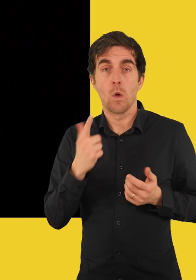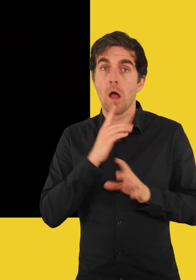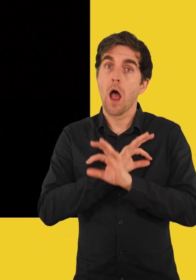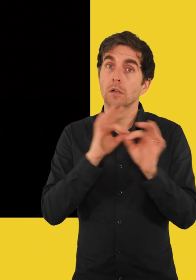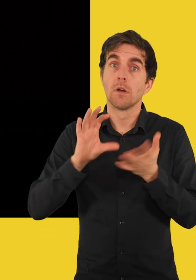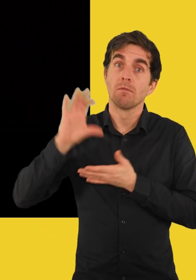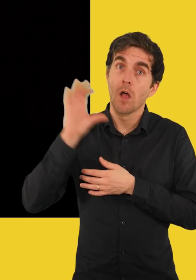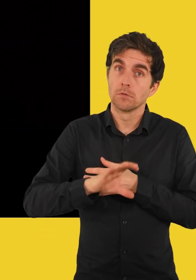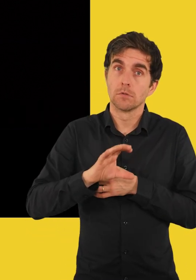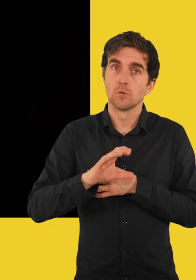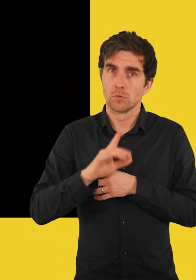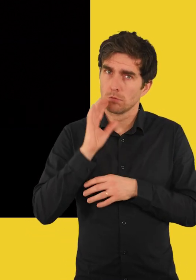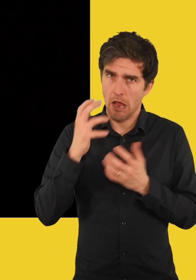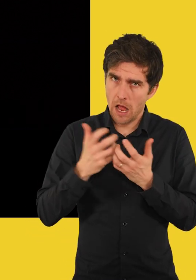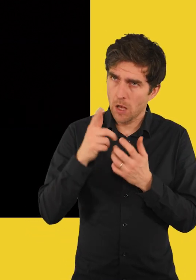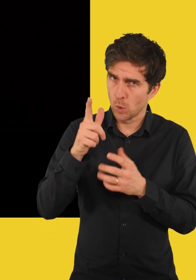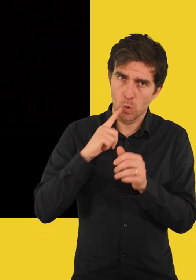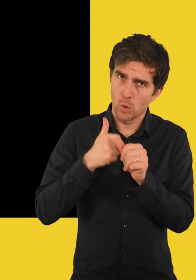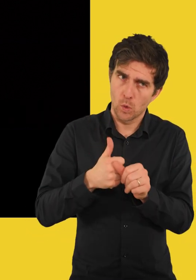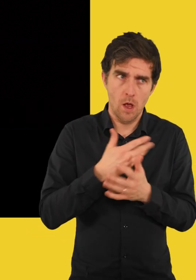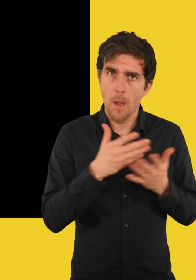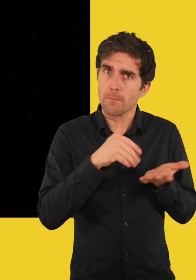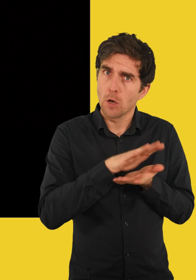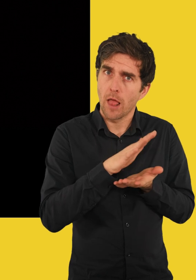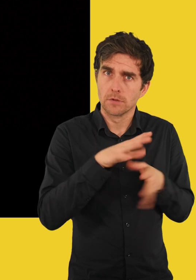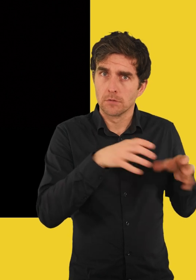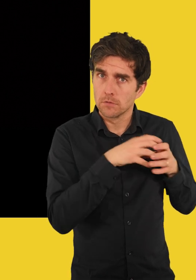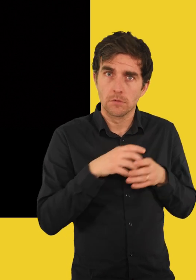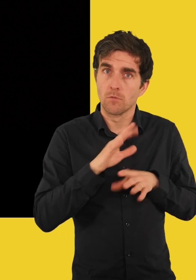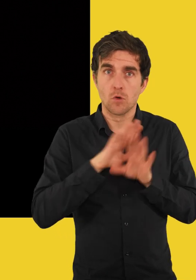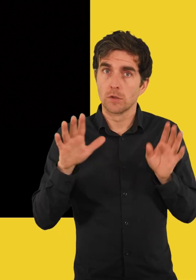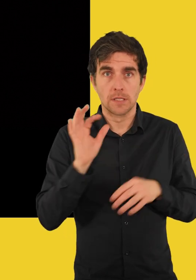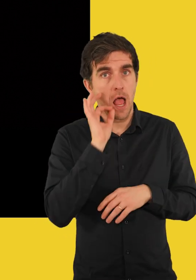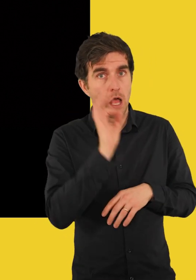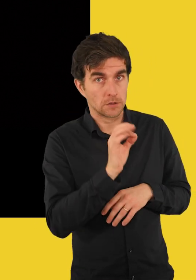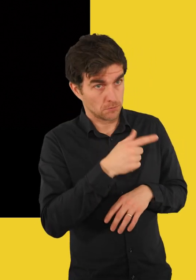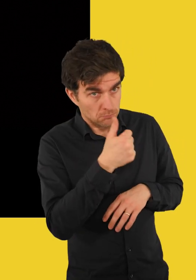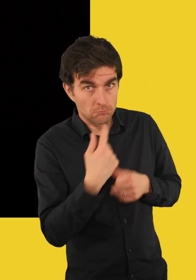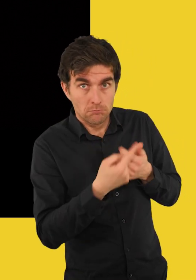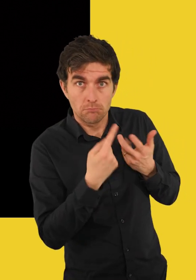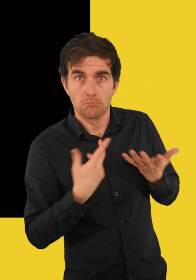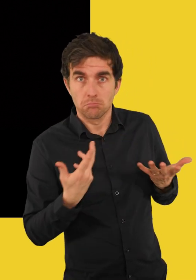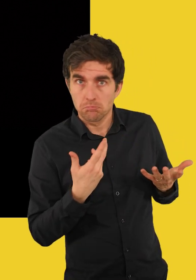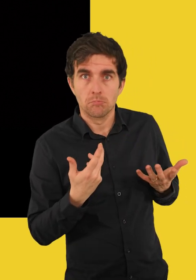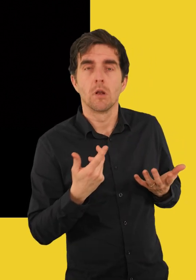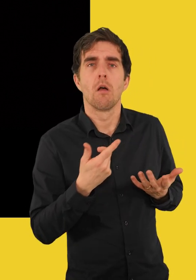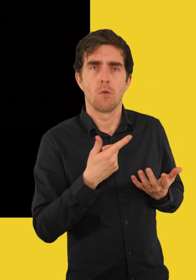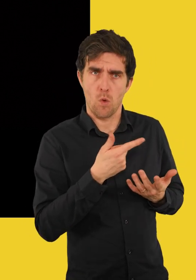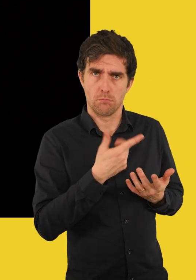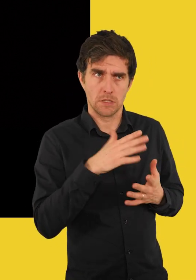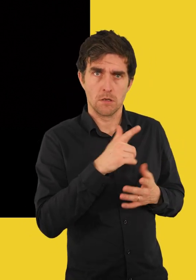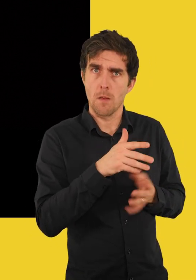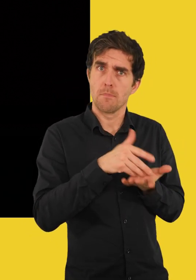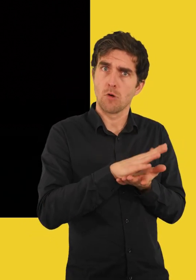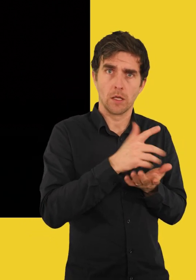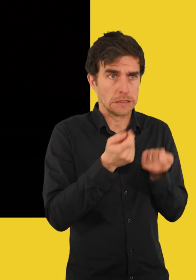applicants to answer, how will they work with marginalised groups on your form, but you aren't asking them if they are already a marginalised run